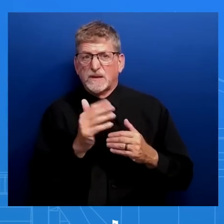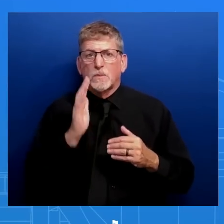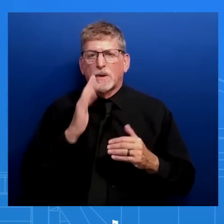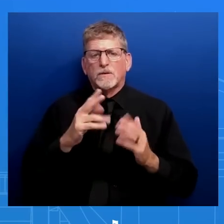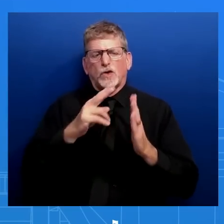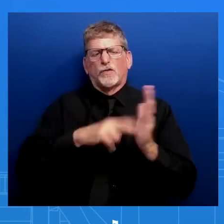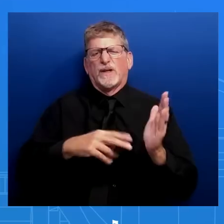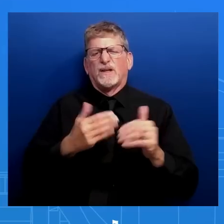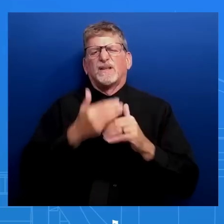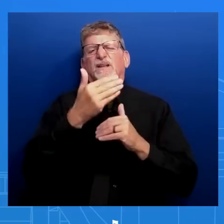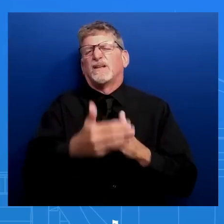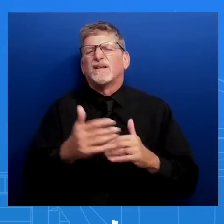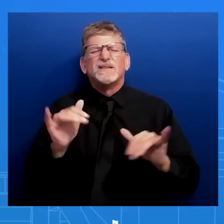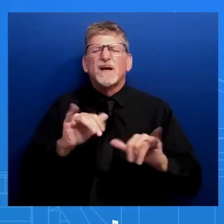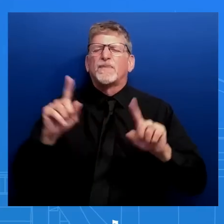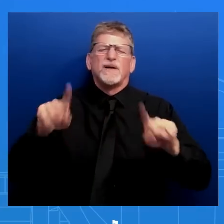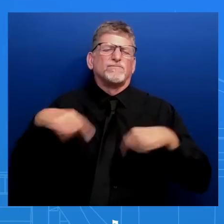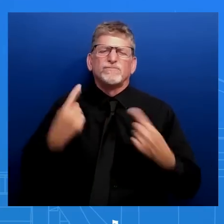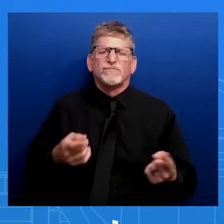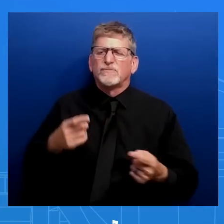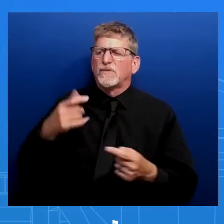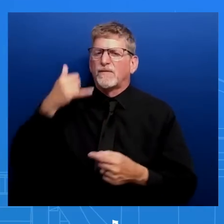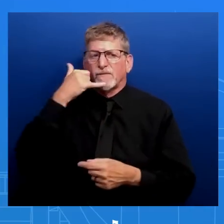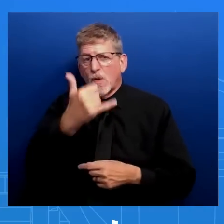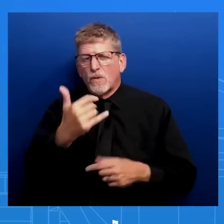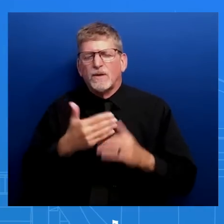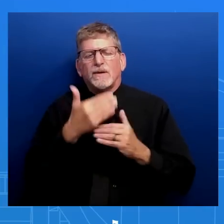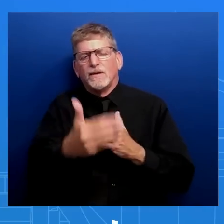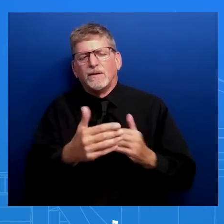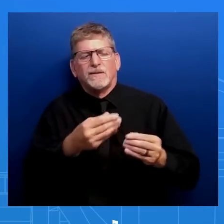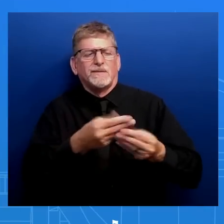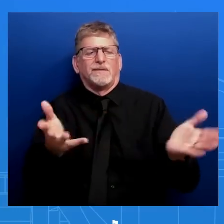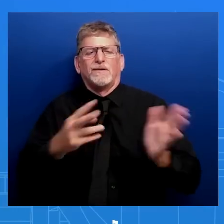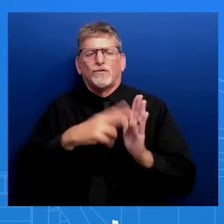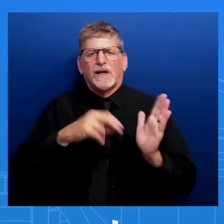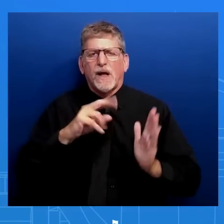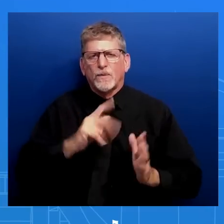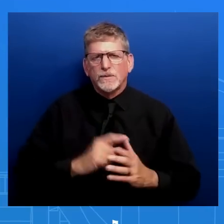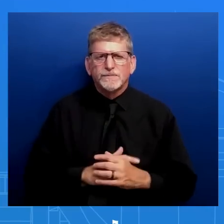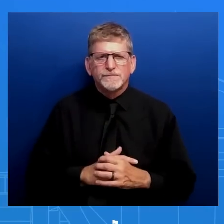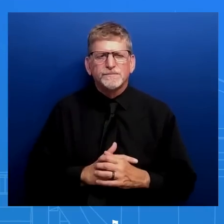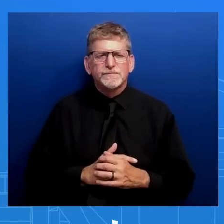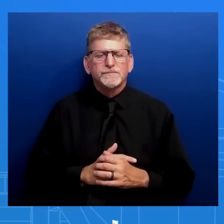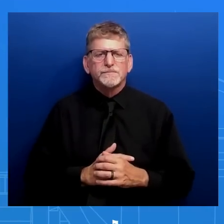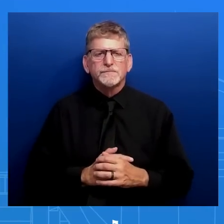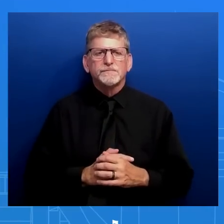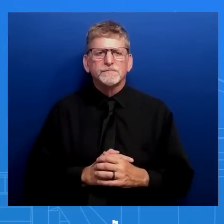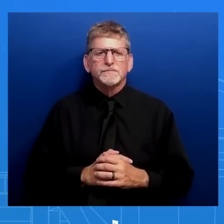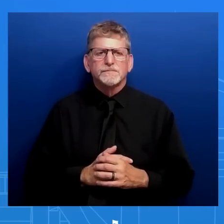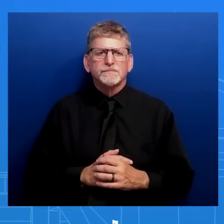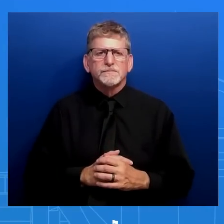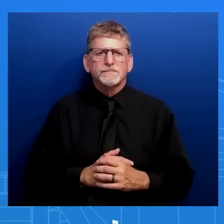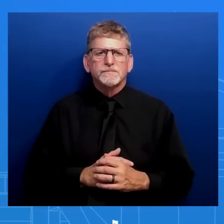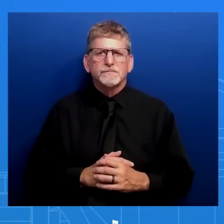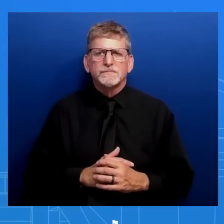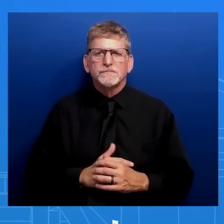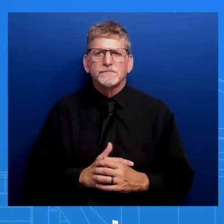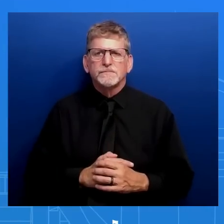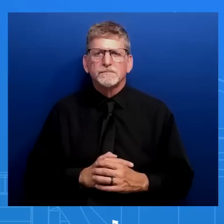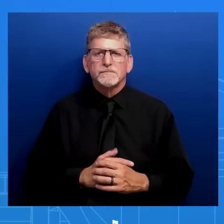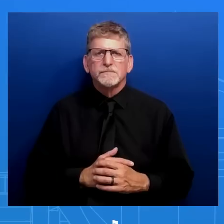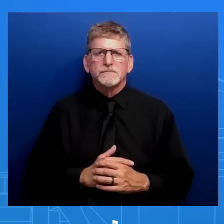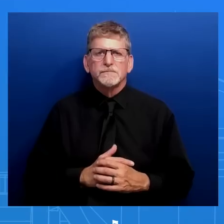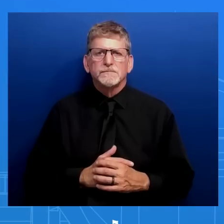John. The president, earlier today, and you here, broadcast the message that was sent by the West privately to Putin. Is there a message that you would